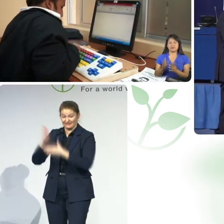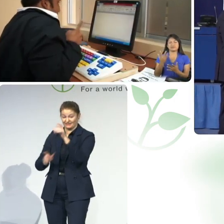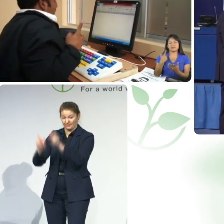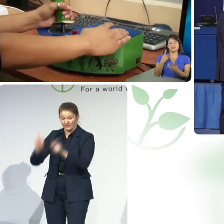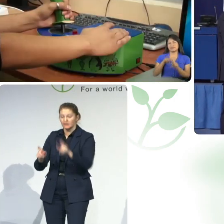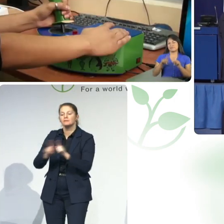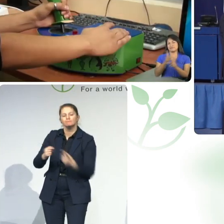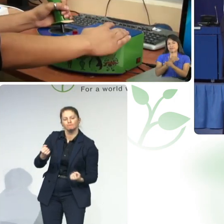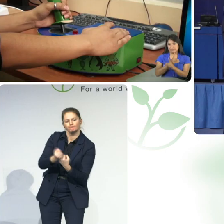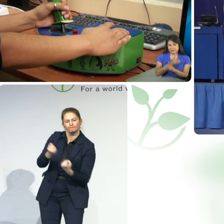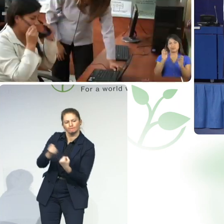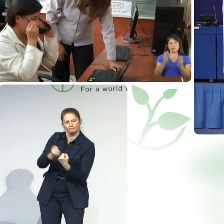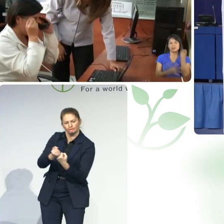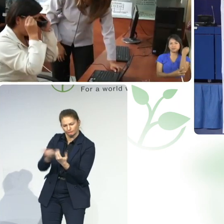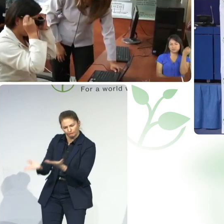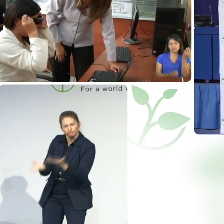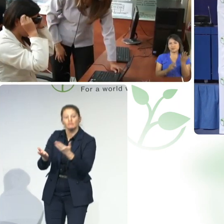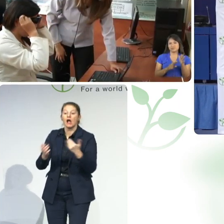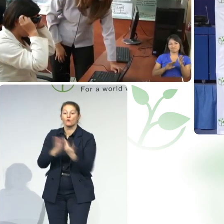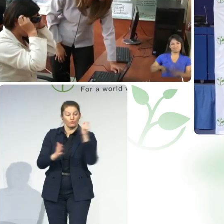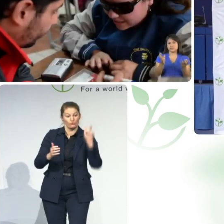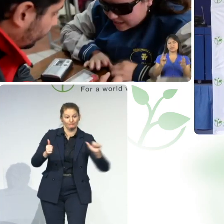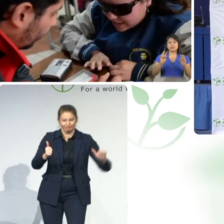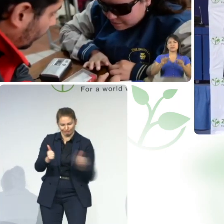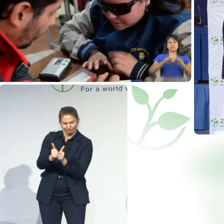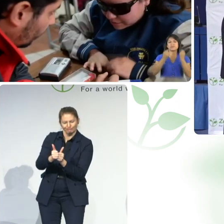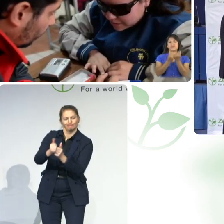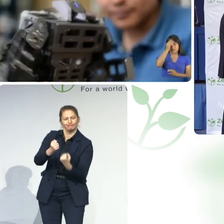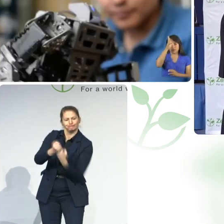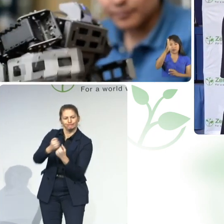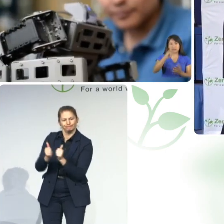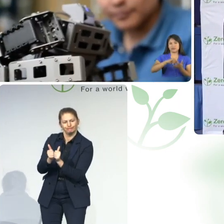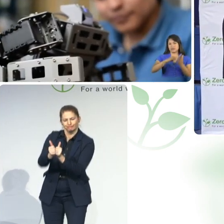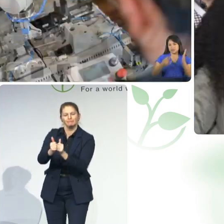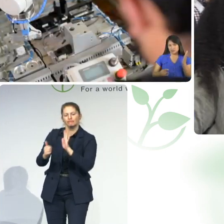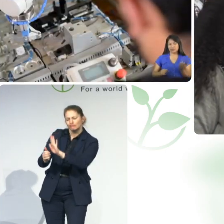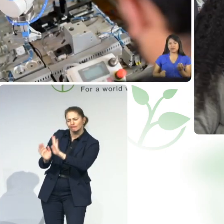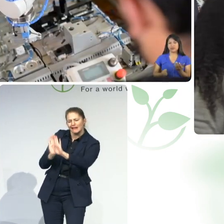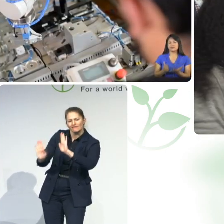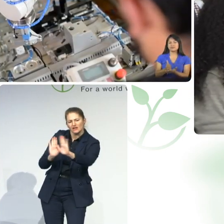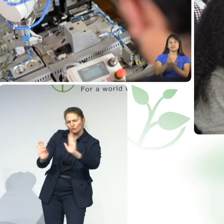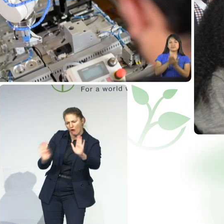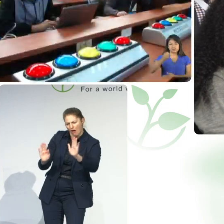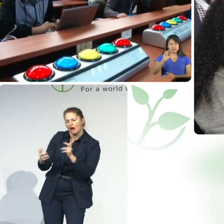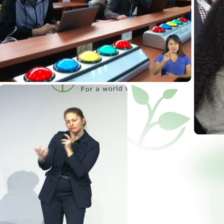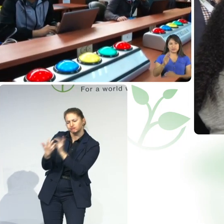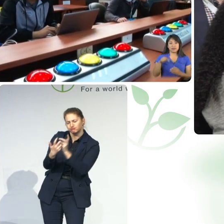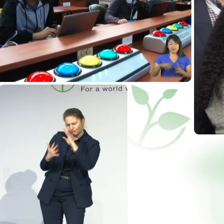students with disabilities receive support through a person-centered approach and a reasonable accommodation plan.